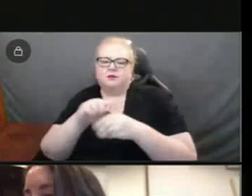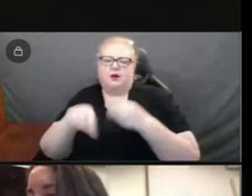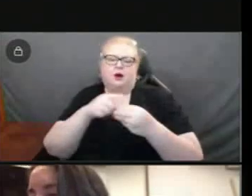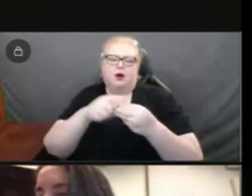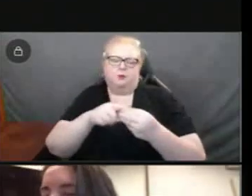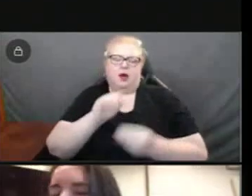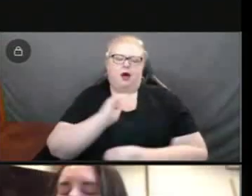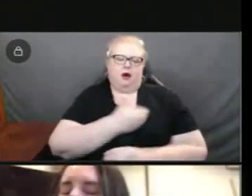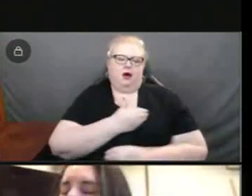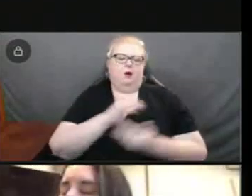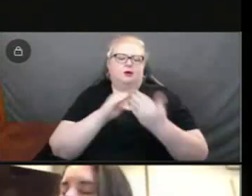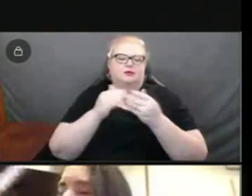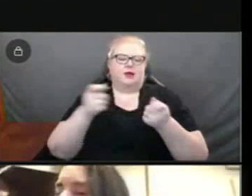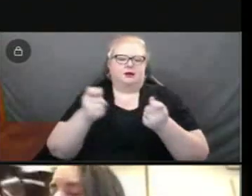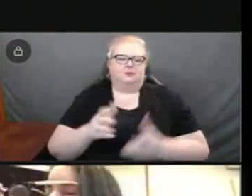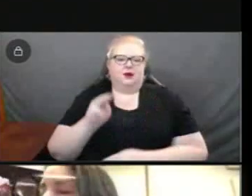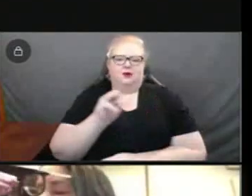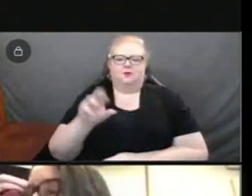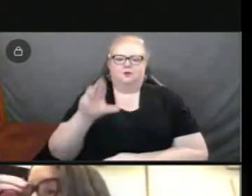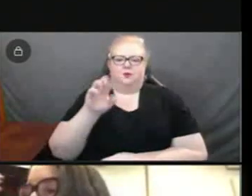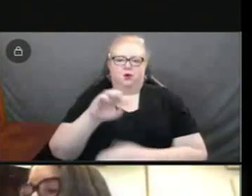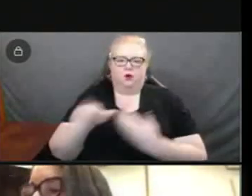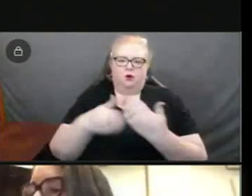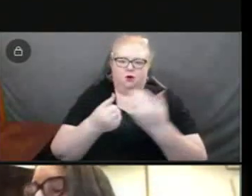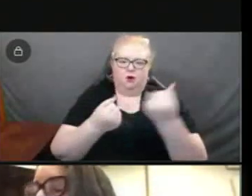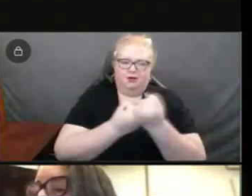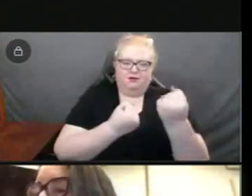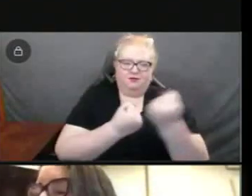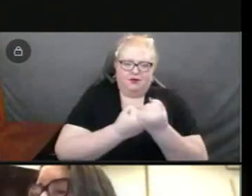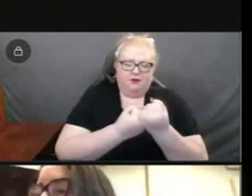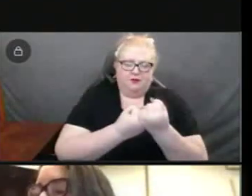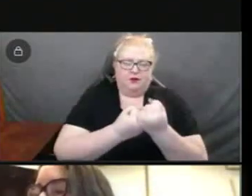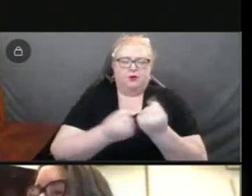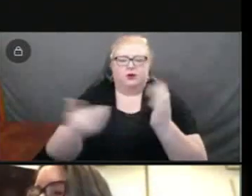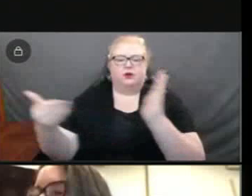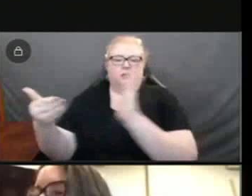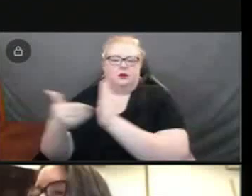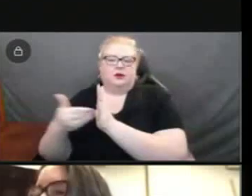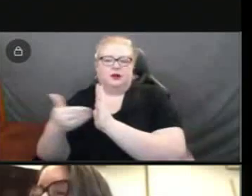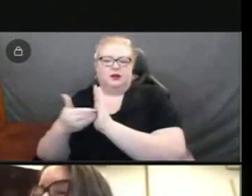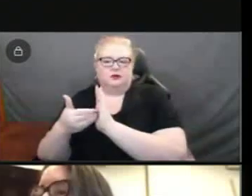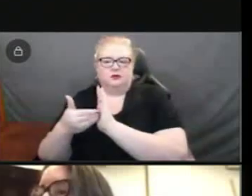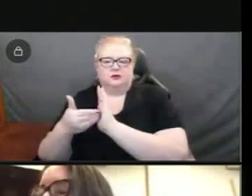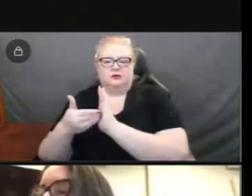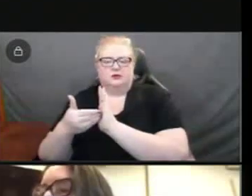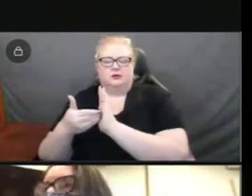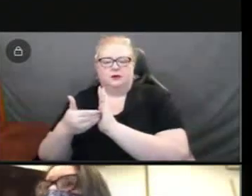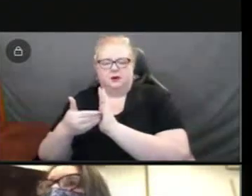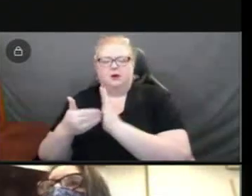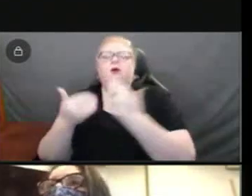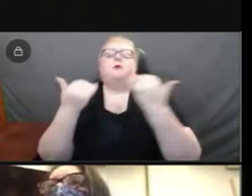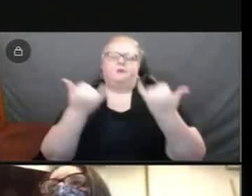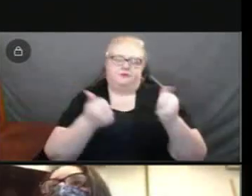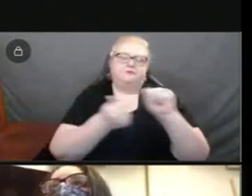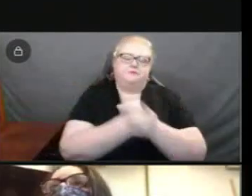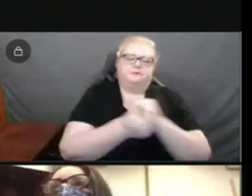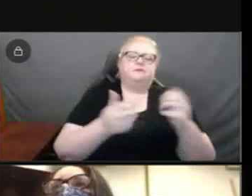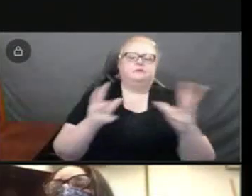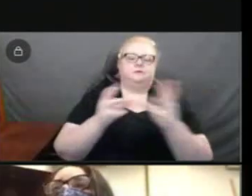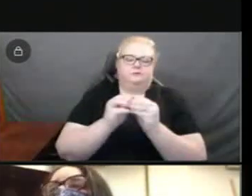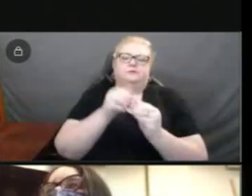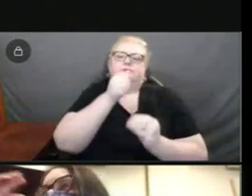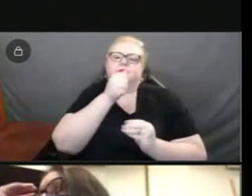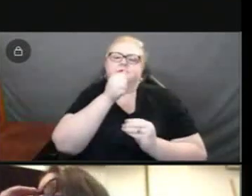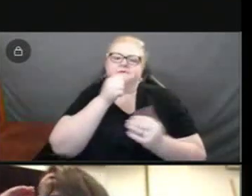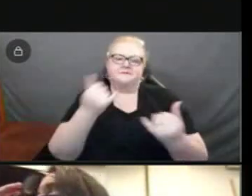City Manager Moore. All those in favor, please say aye. Aye. All those opposed, please say nay. Ayes have it. We'll now